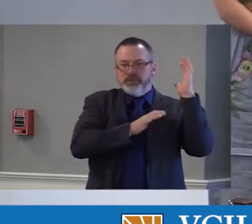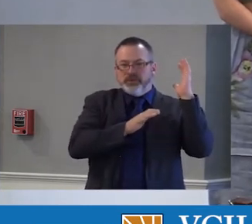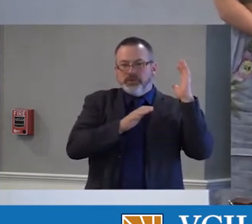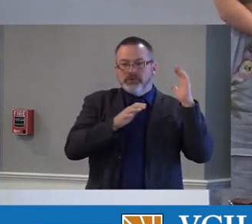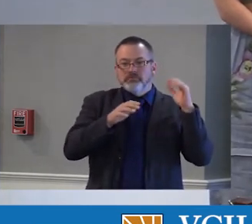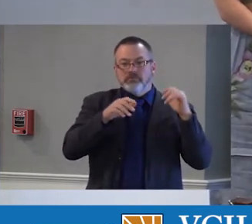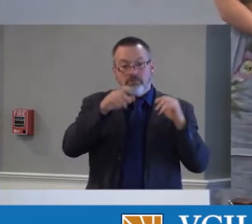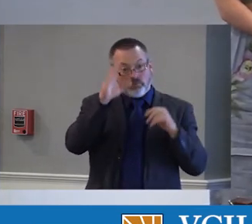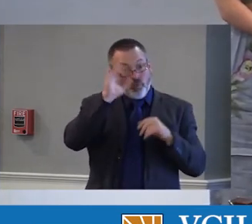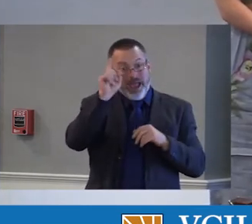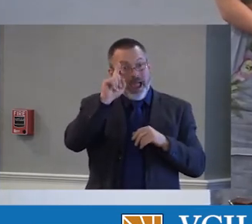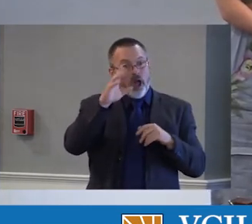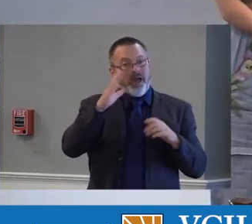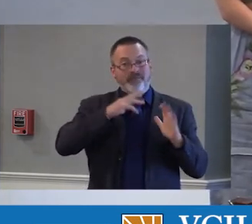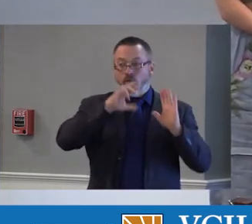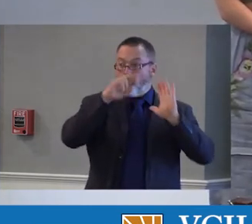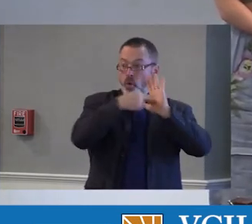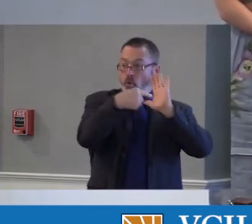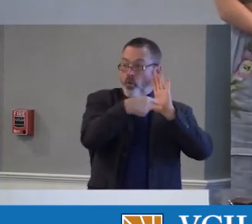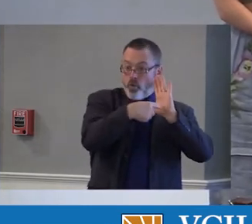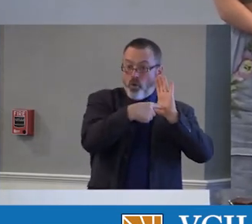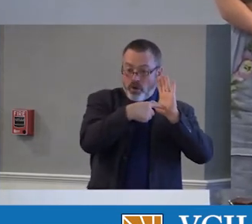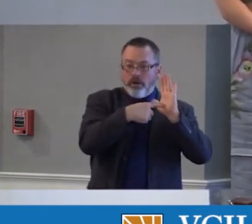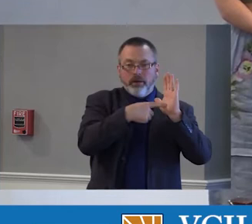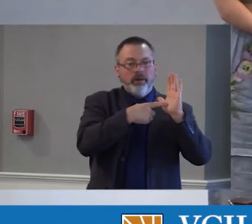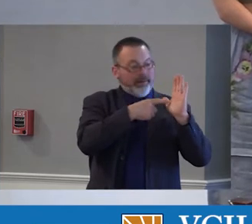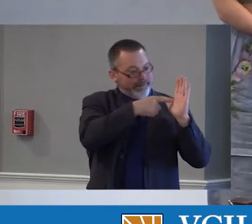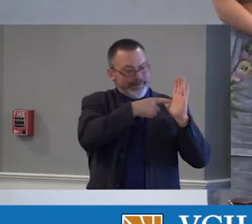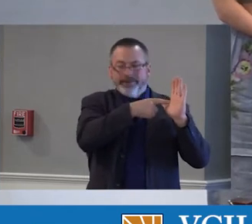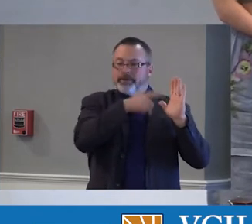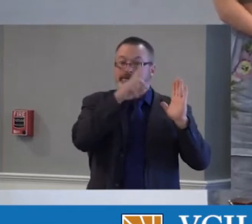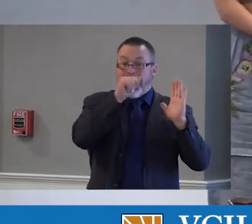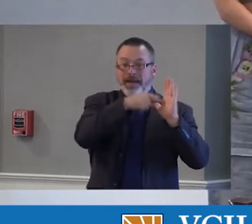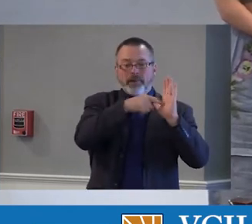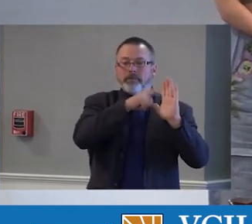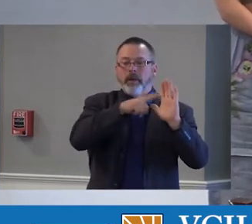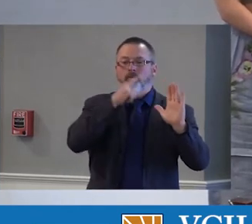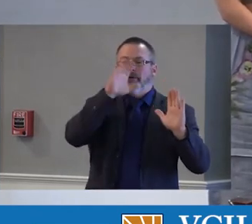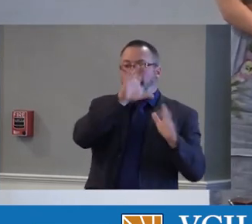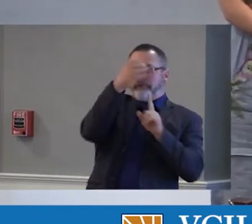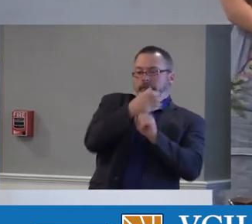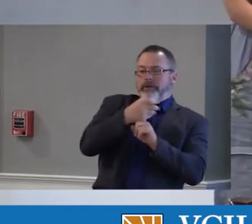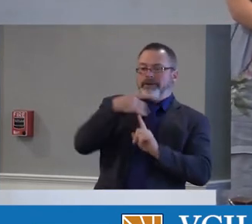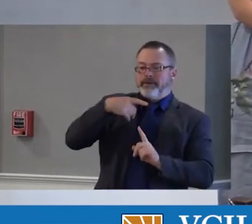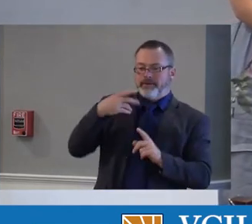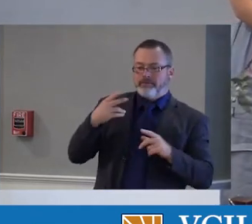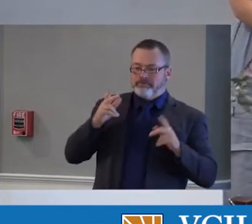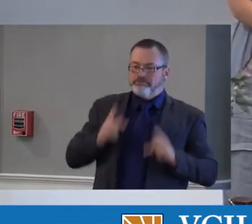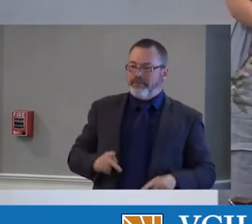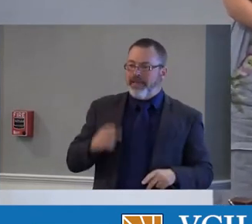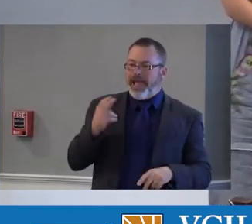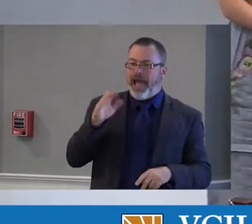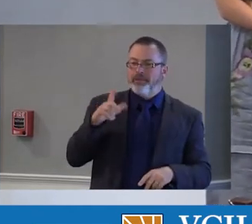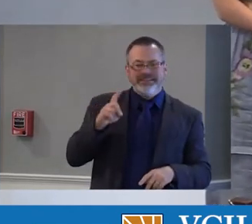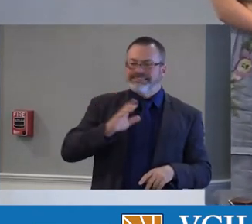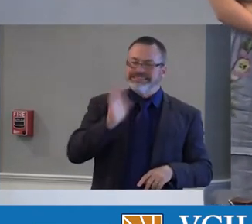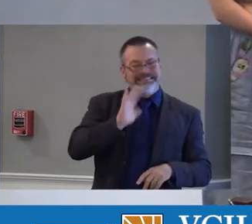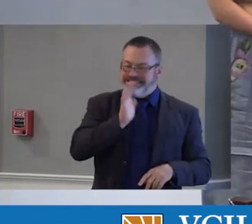instead encouraging professors and casting directors to employ disabled